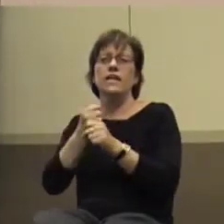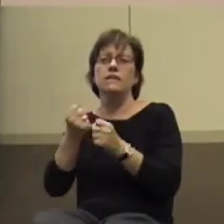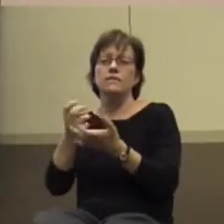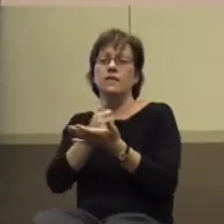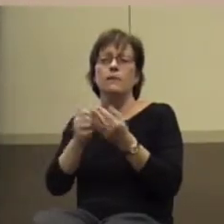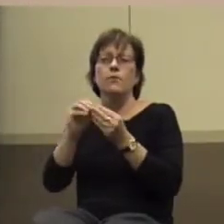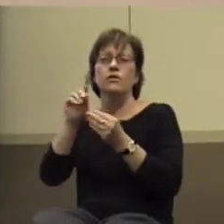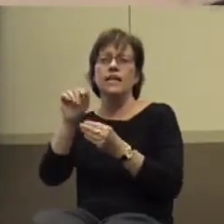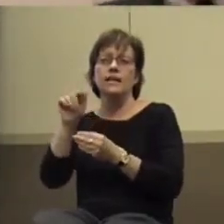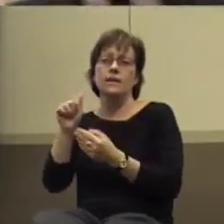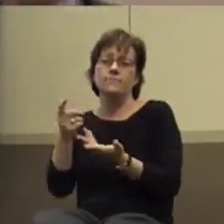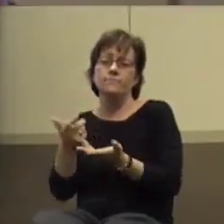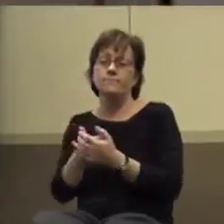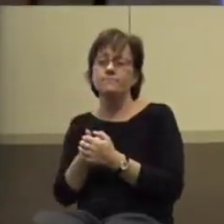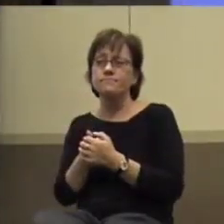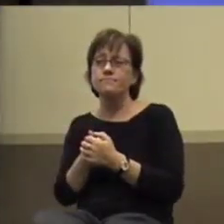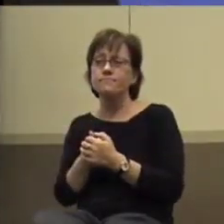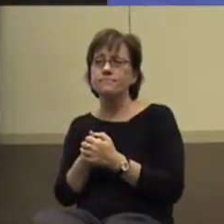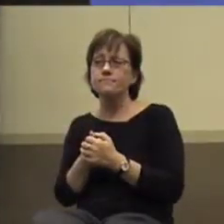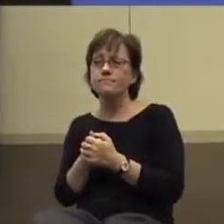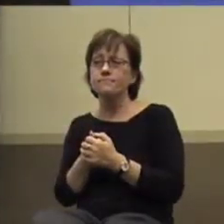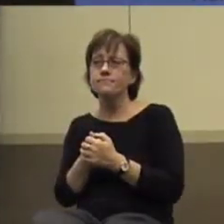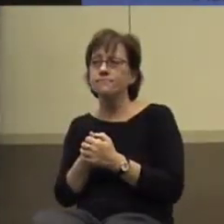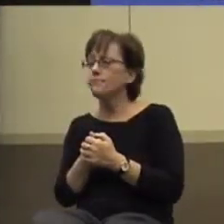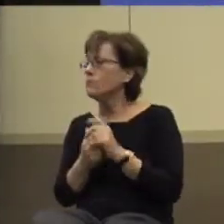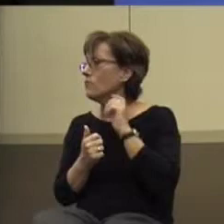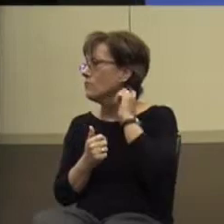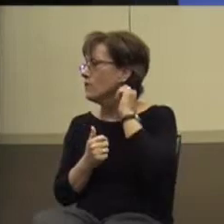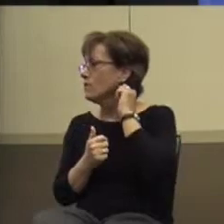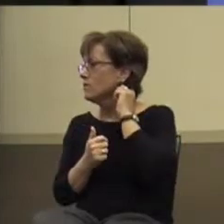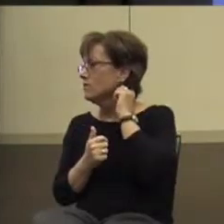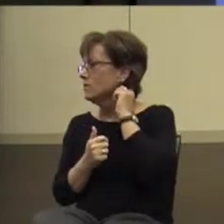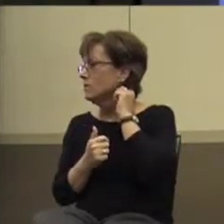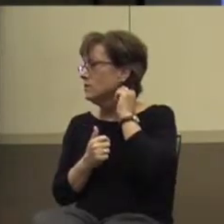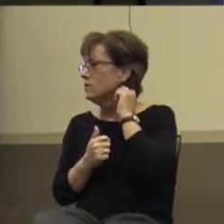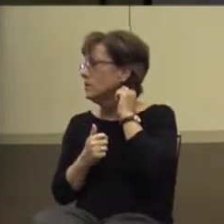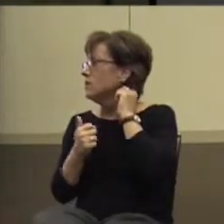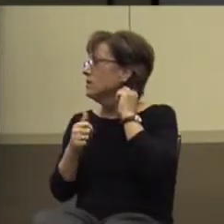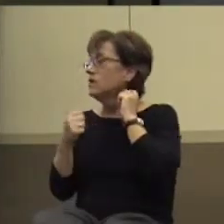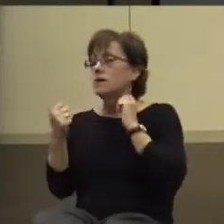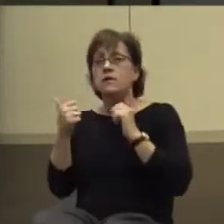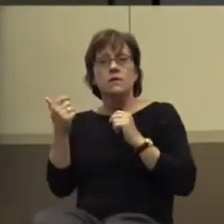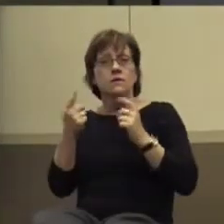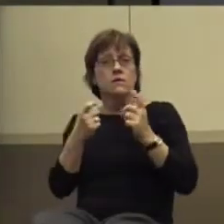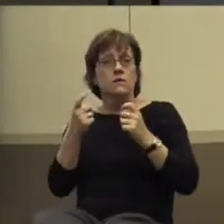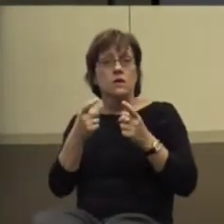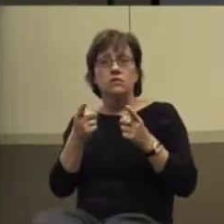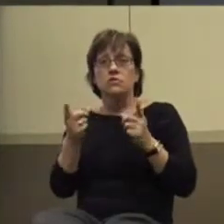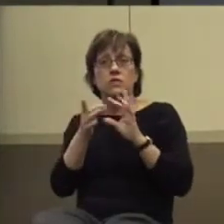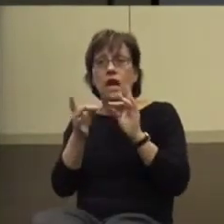Okay. Any other questions or comments about that?